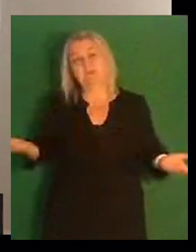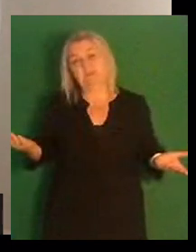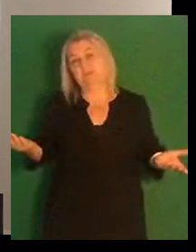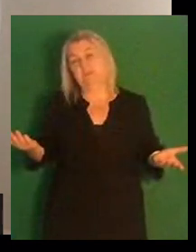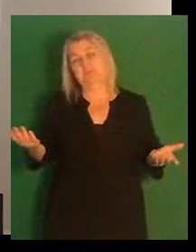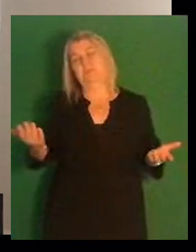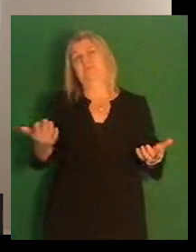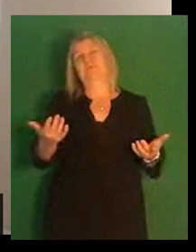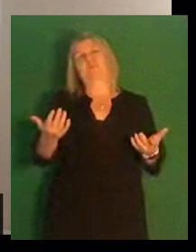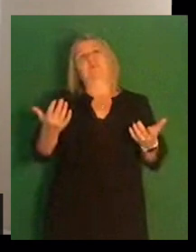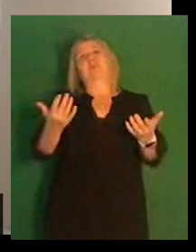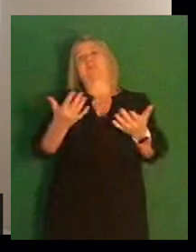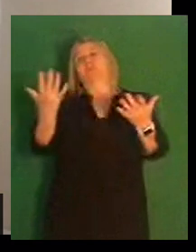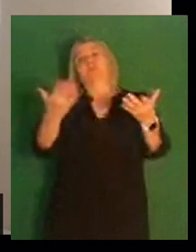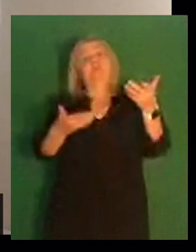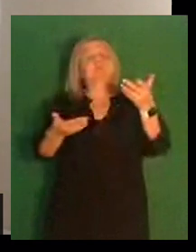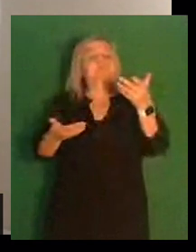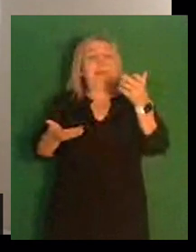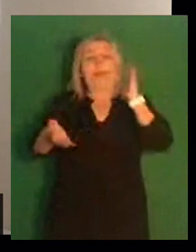know, improv,